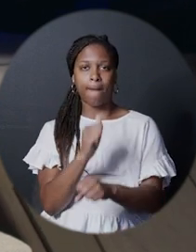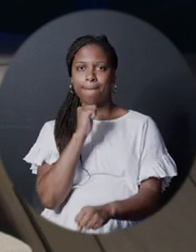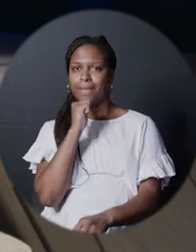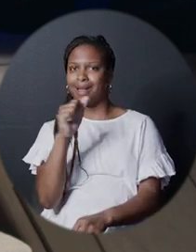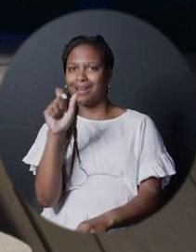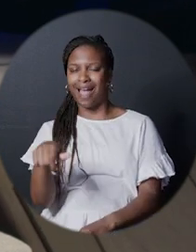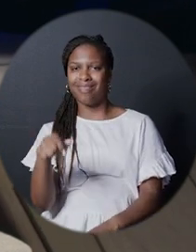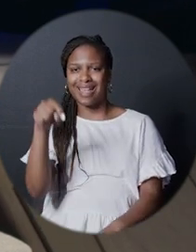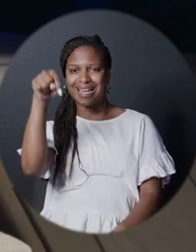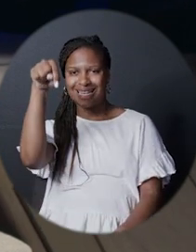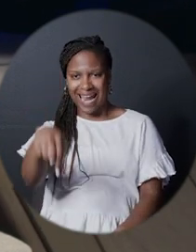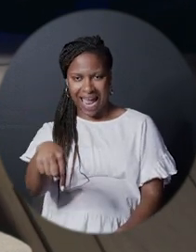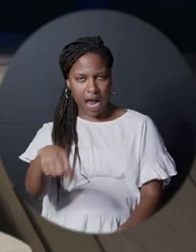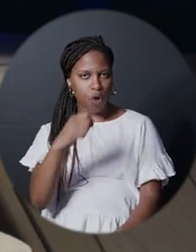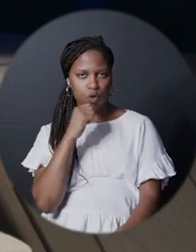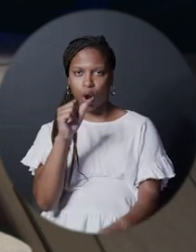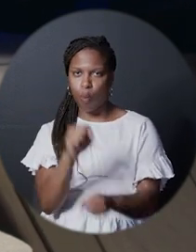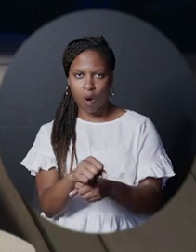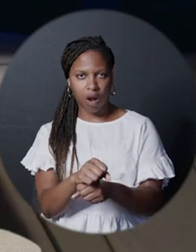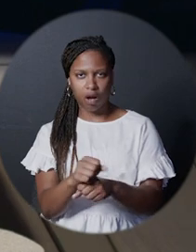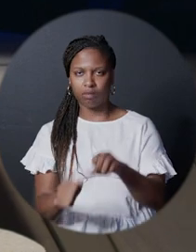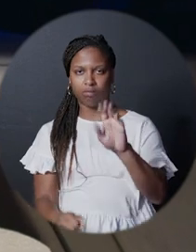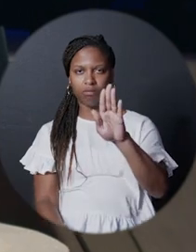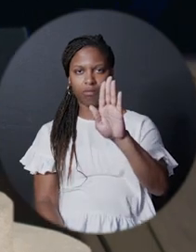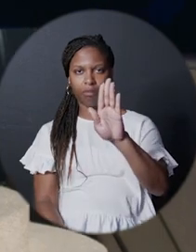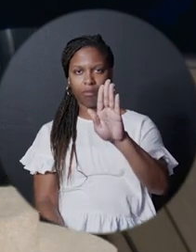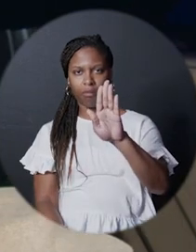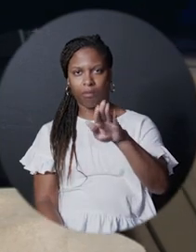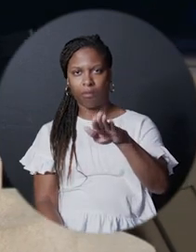remote control worked except the down button.